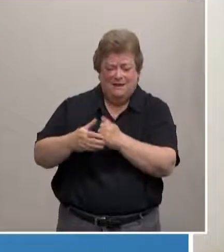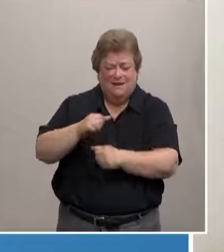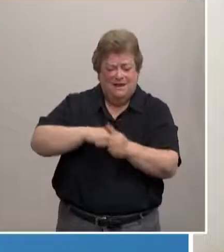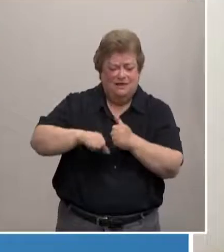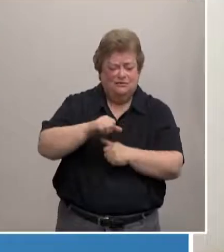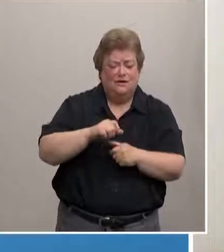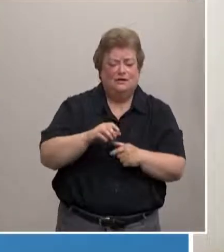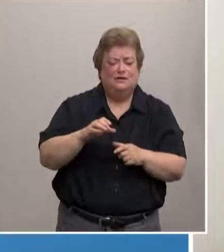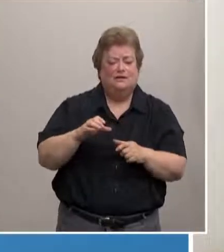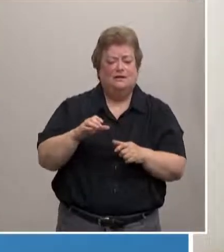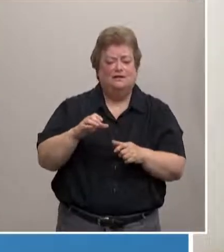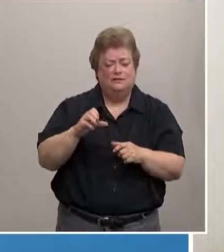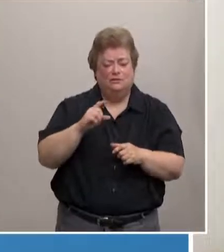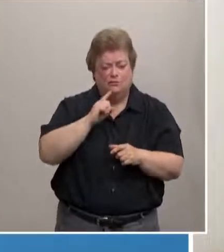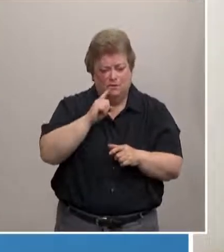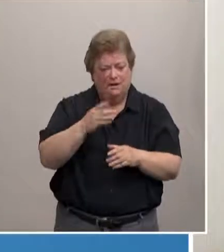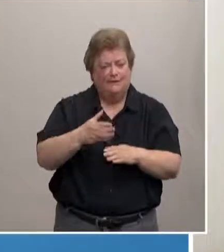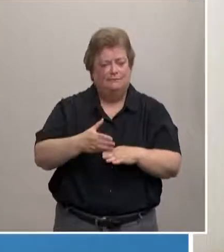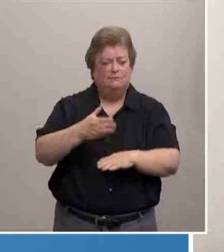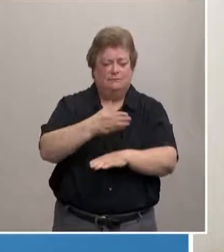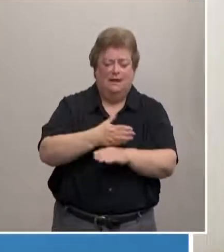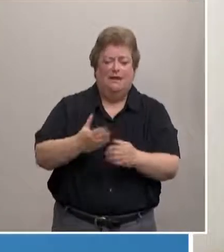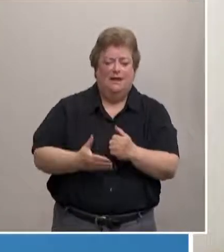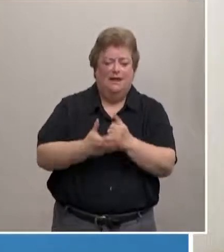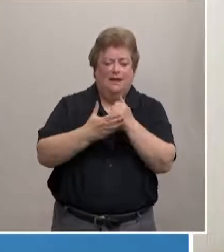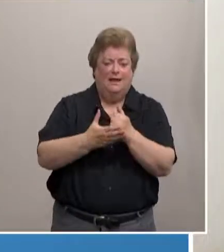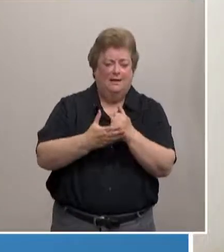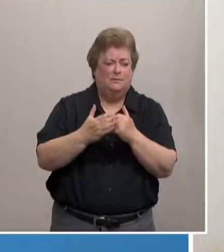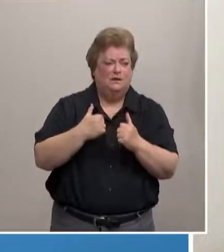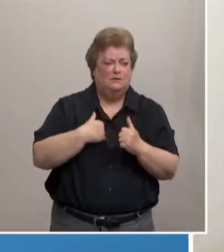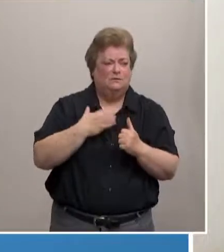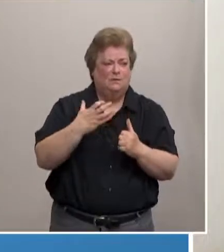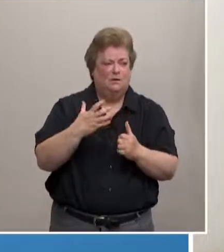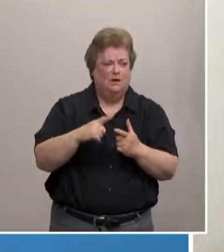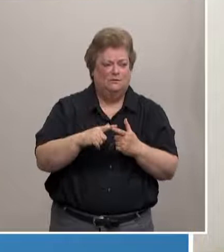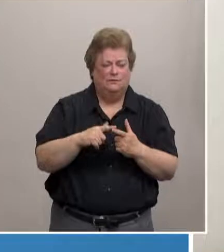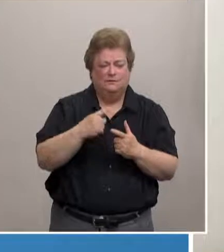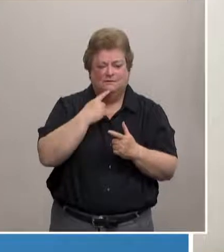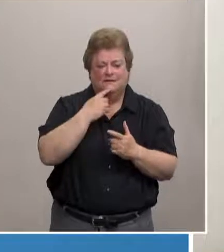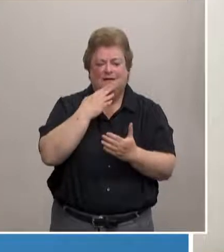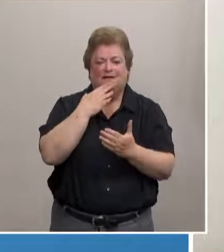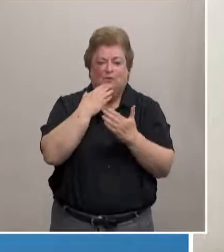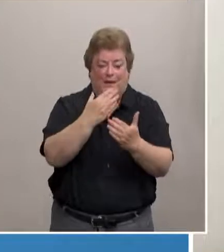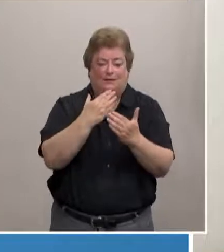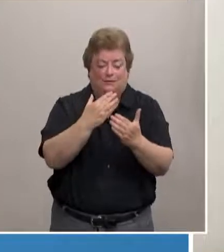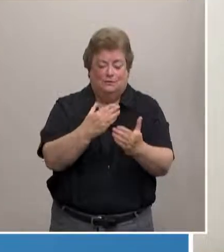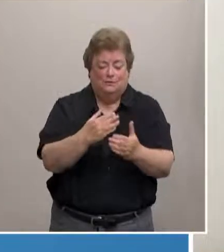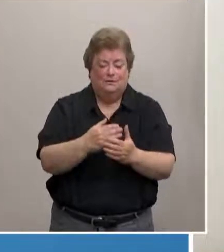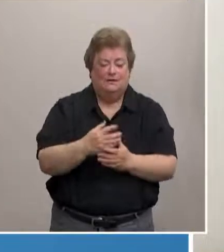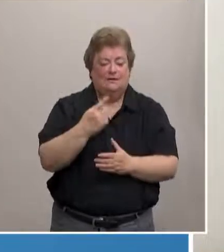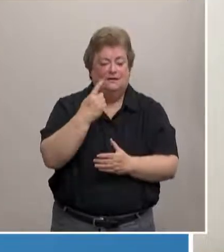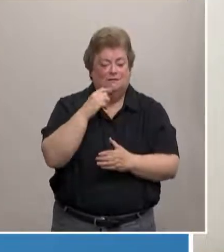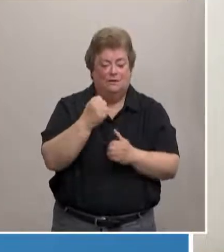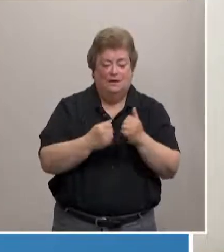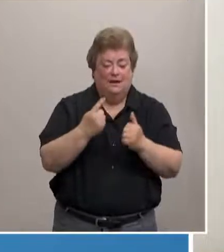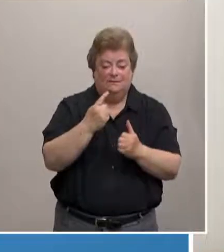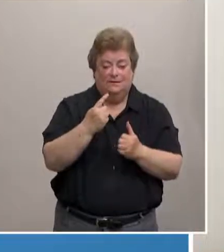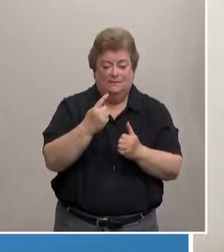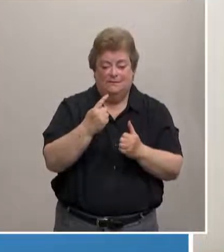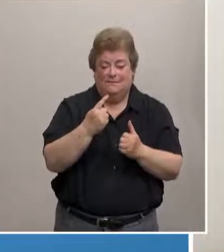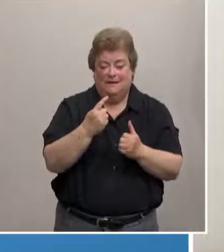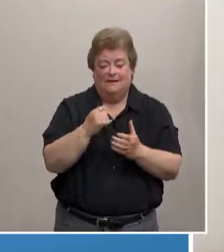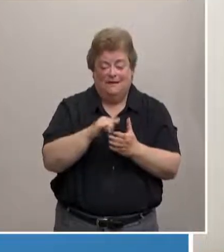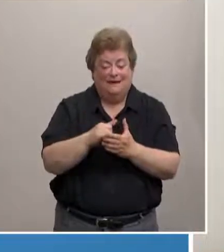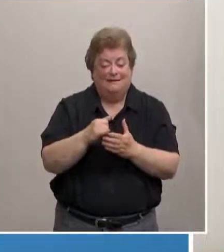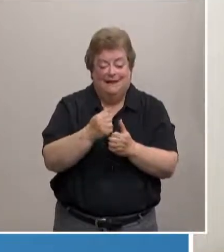it has tremendously helped. And we would all like to extend our deepest gratitude for everything that you guys have